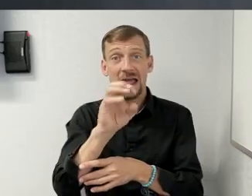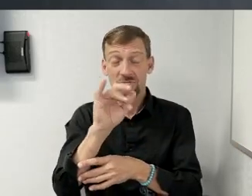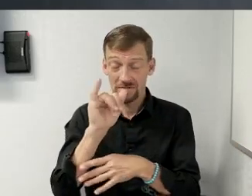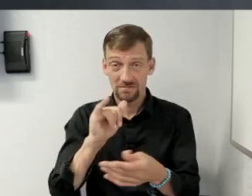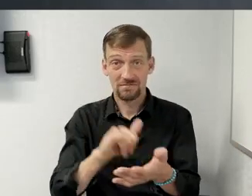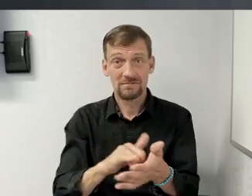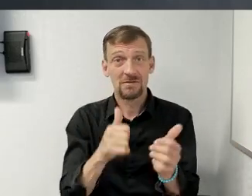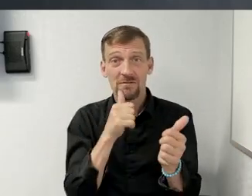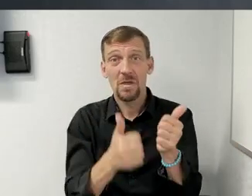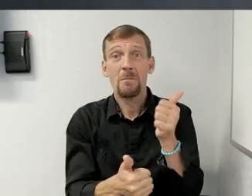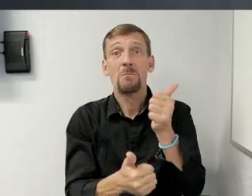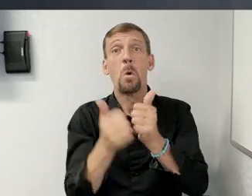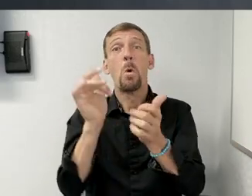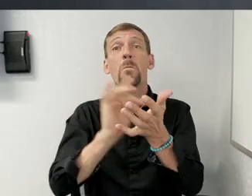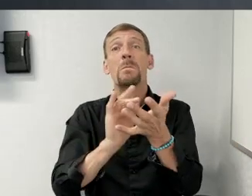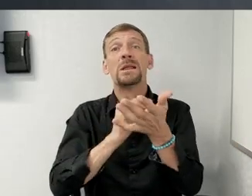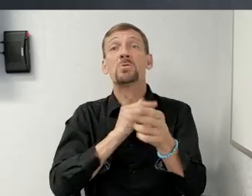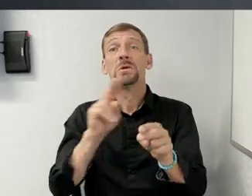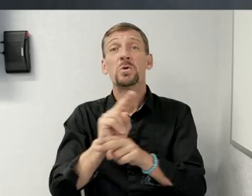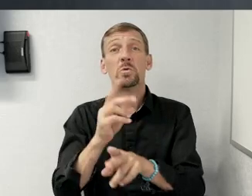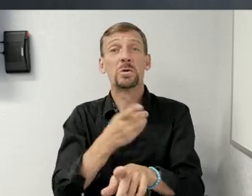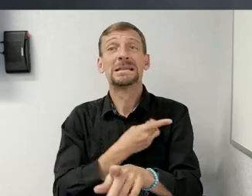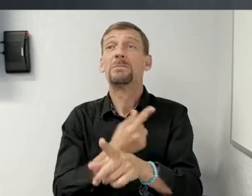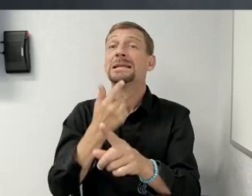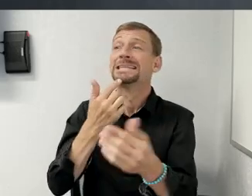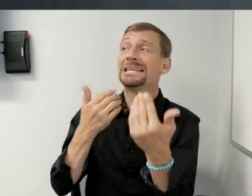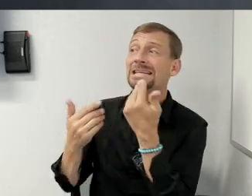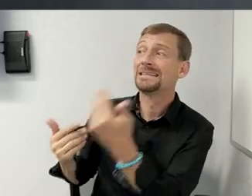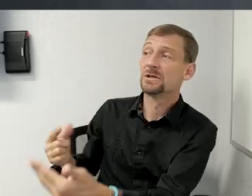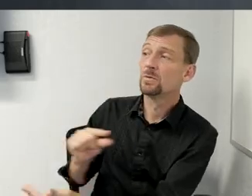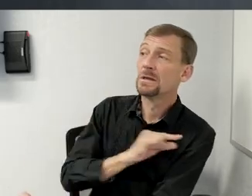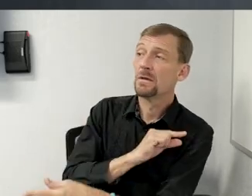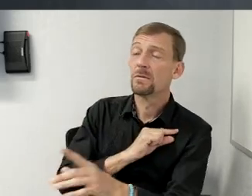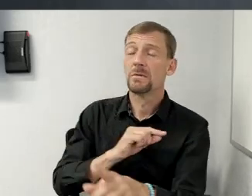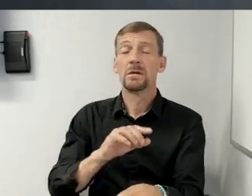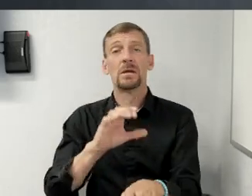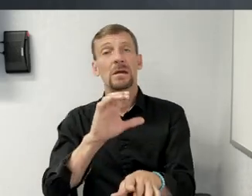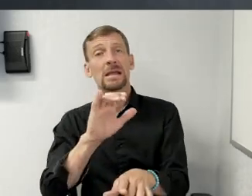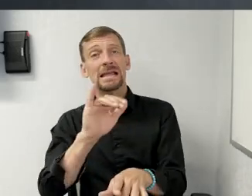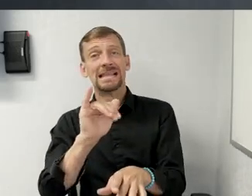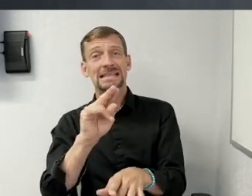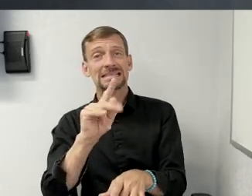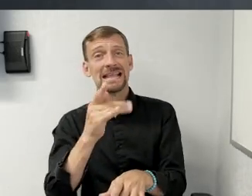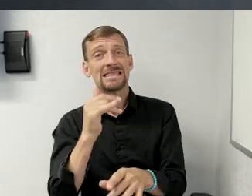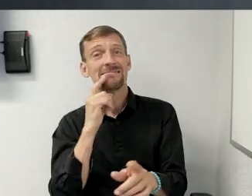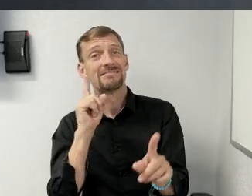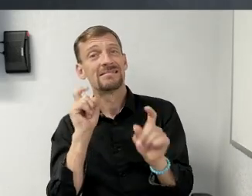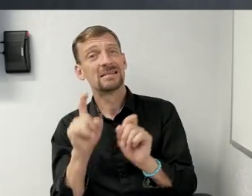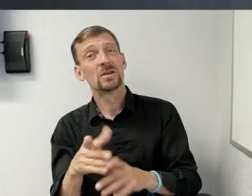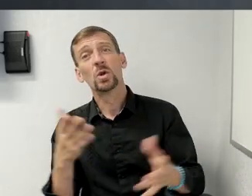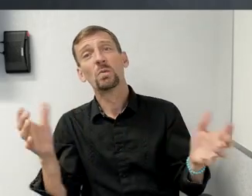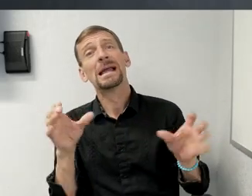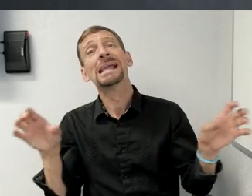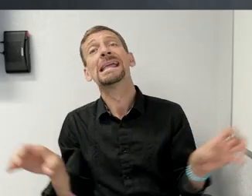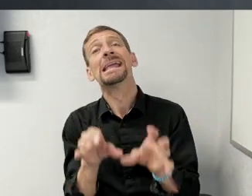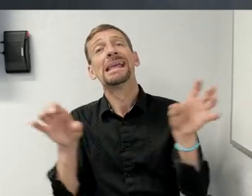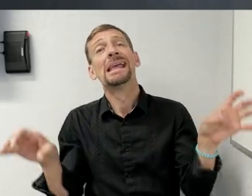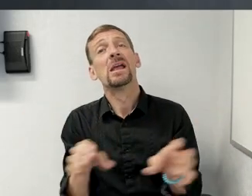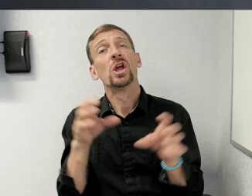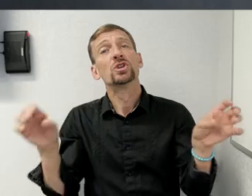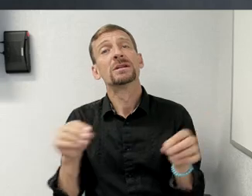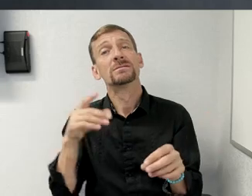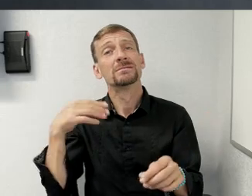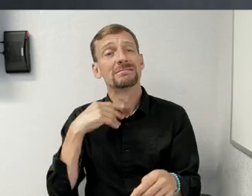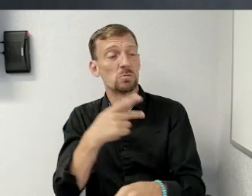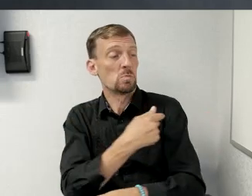primary medications we use. Okay, thank you. So Cynthia's asking, what actions and steps has Kaweah Delta